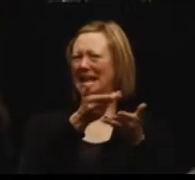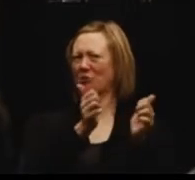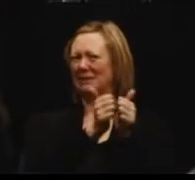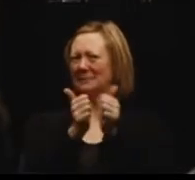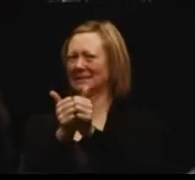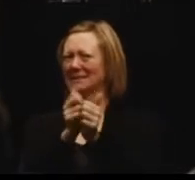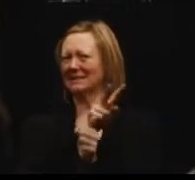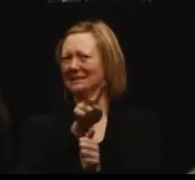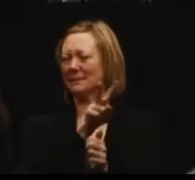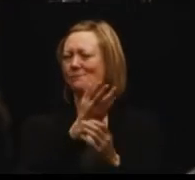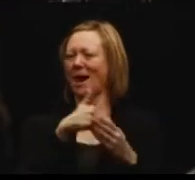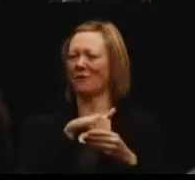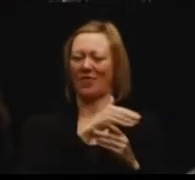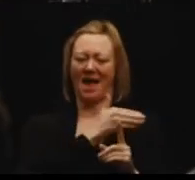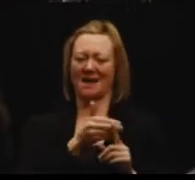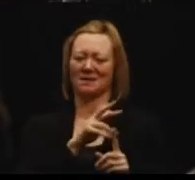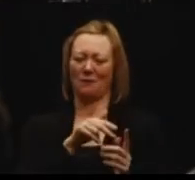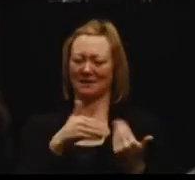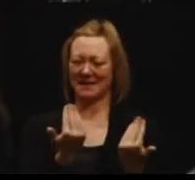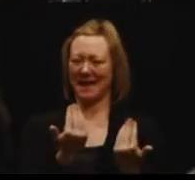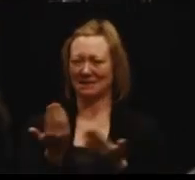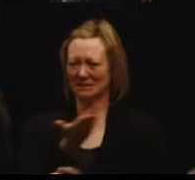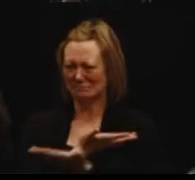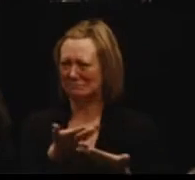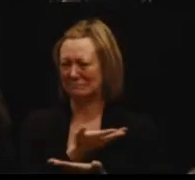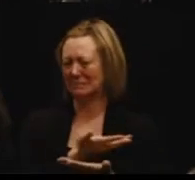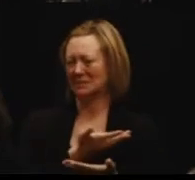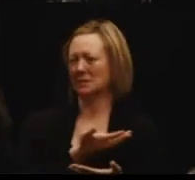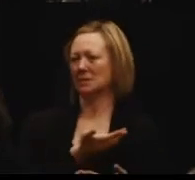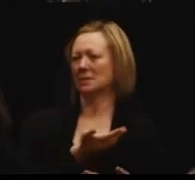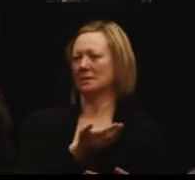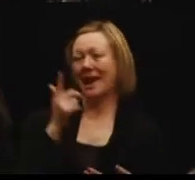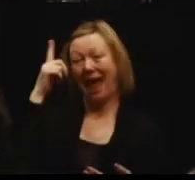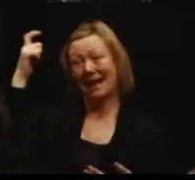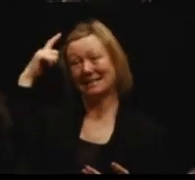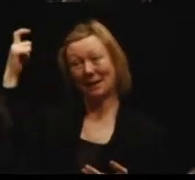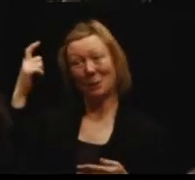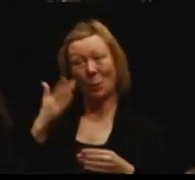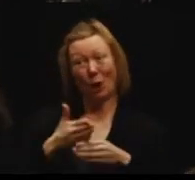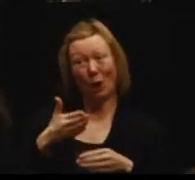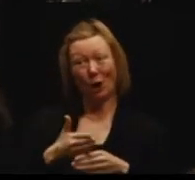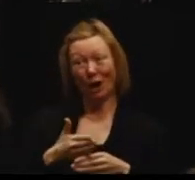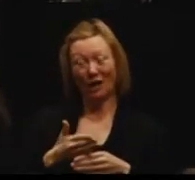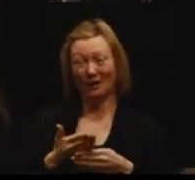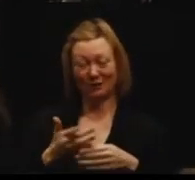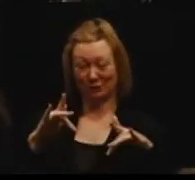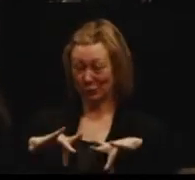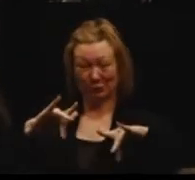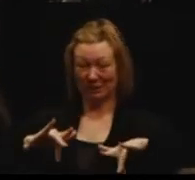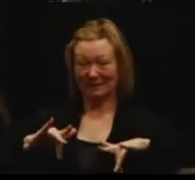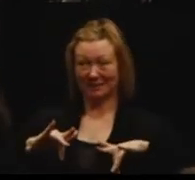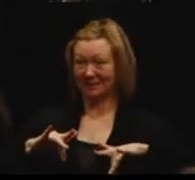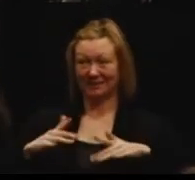conversation over the last couple of days, is that the work academically hasn't been done internationally to